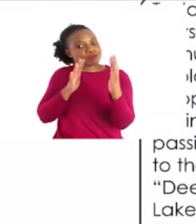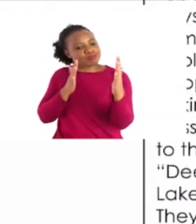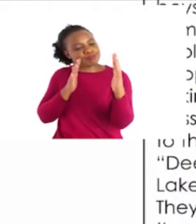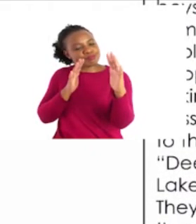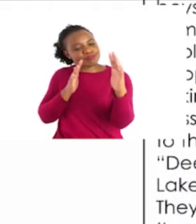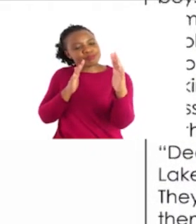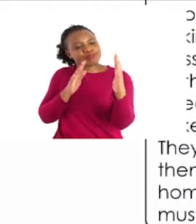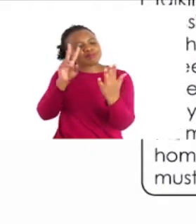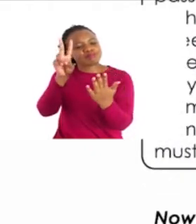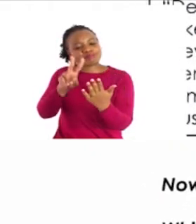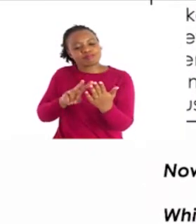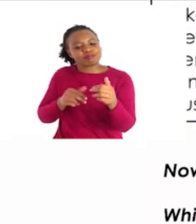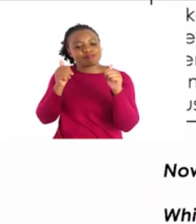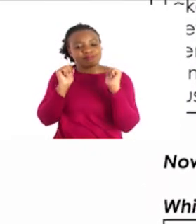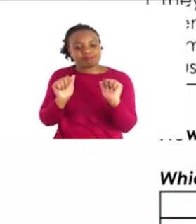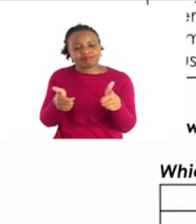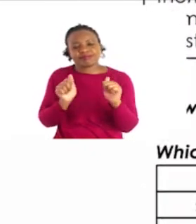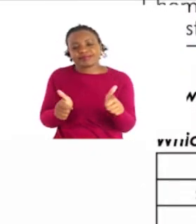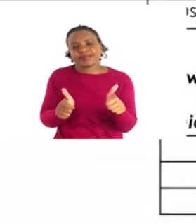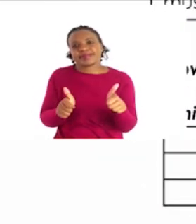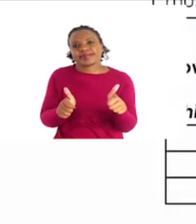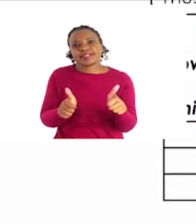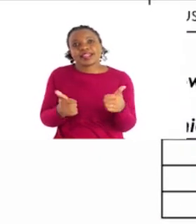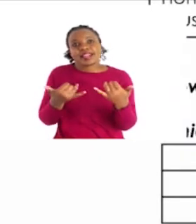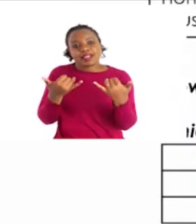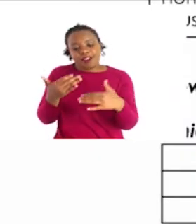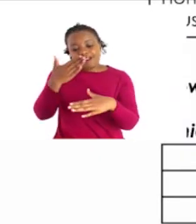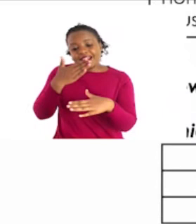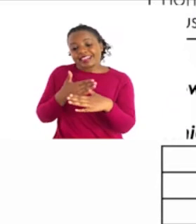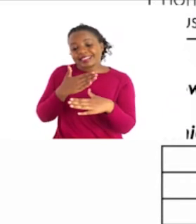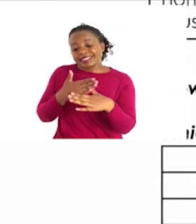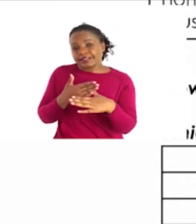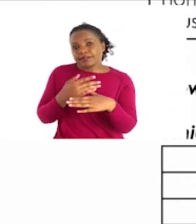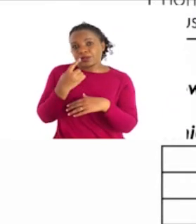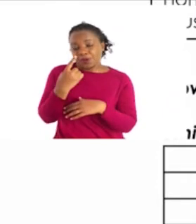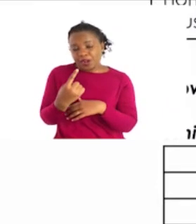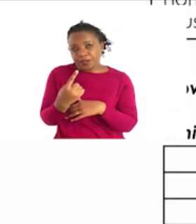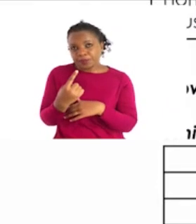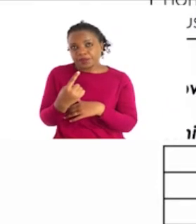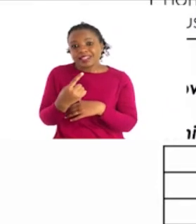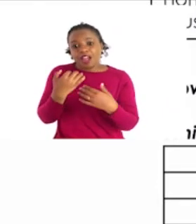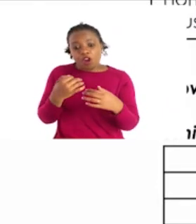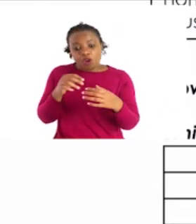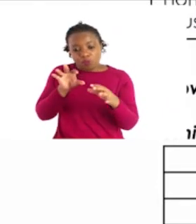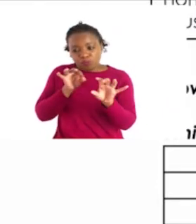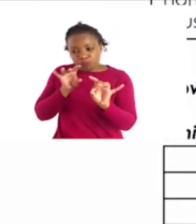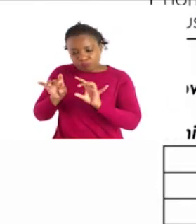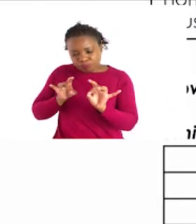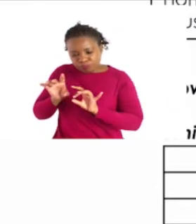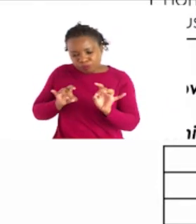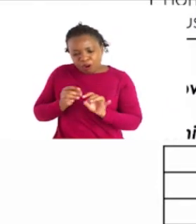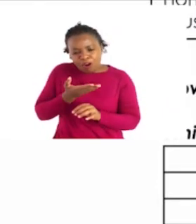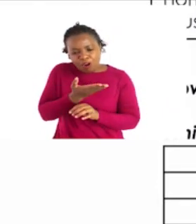a round of applause. All right, now we are going to look at all the nouns that we have learned in this